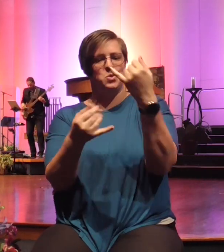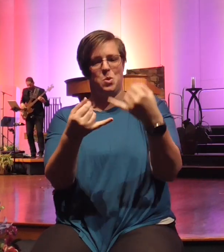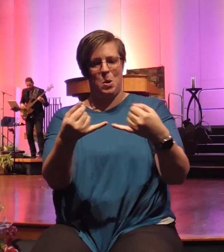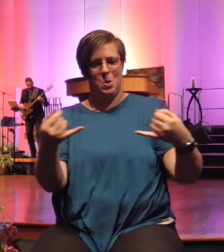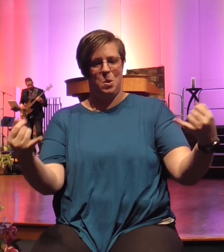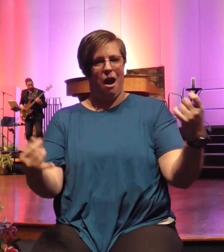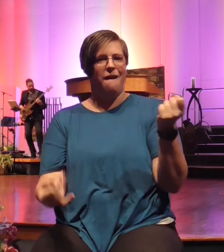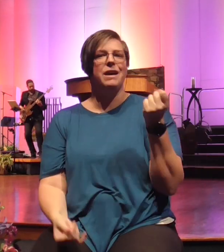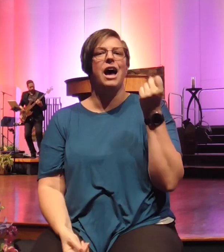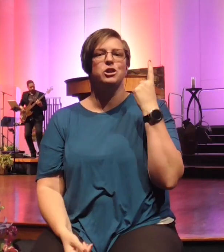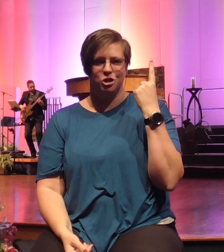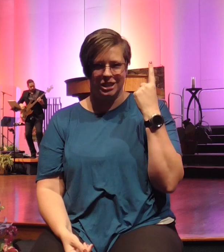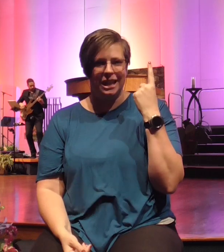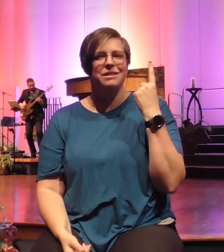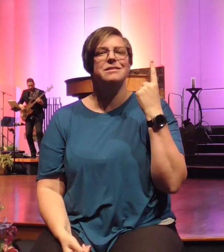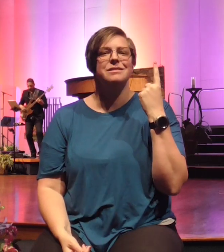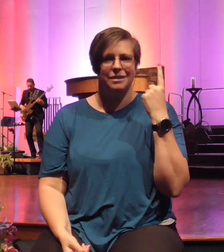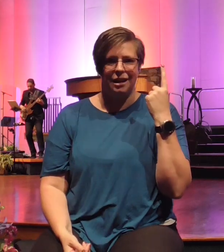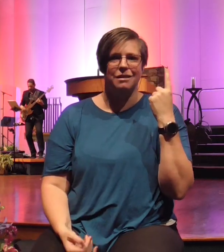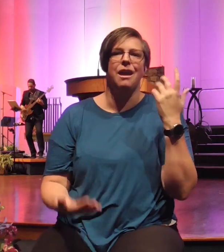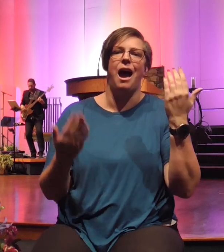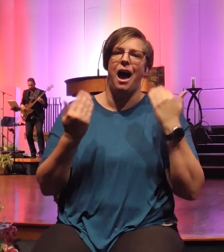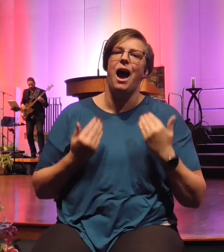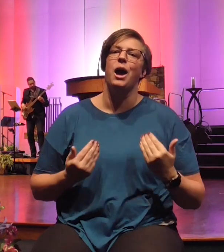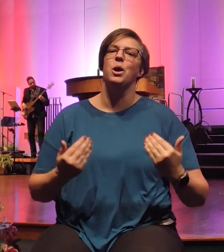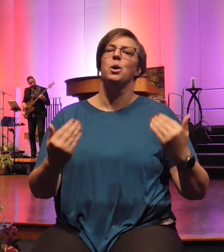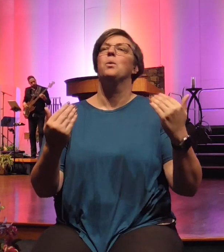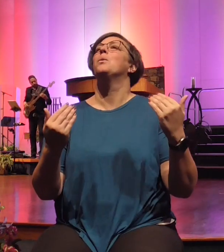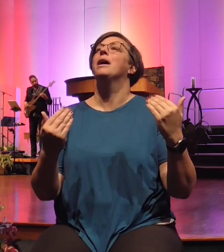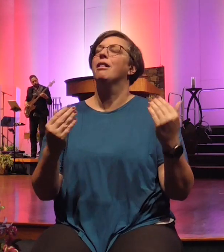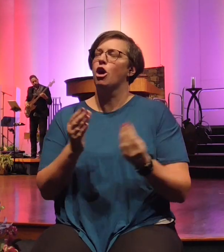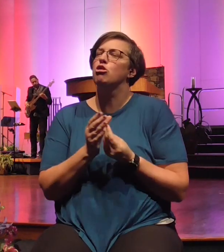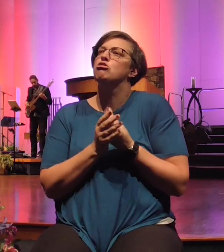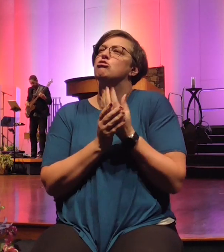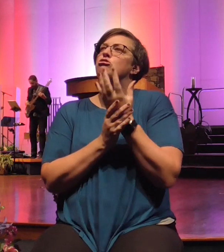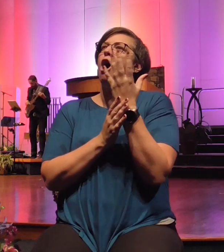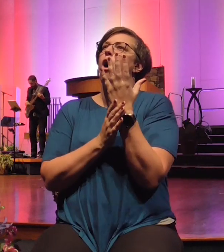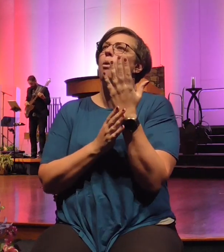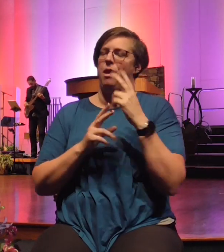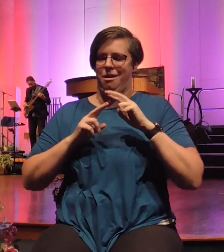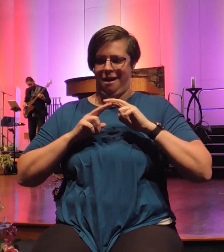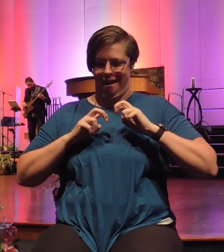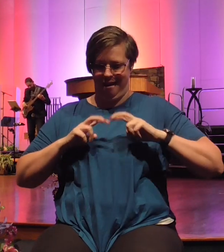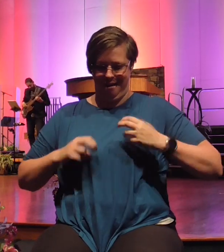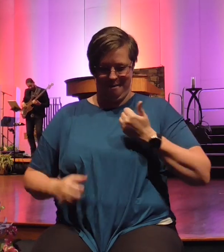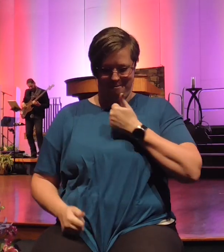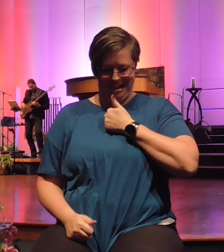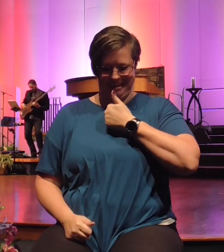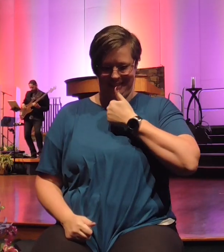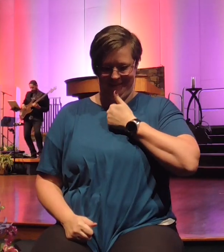divide, and I will grow to know a better me.